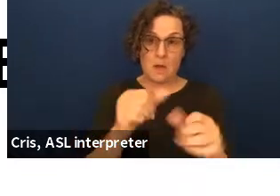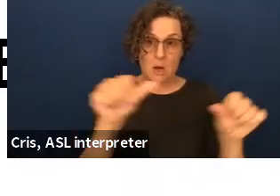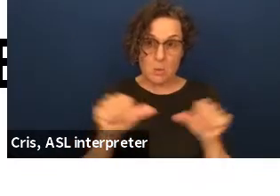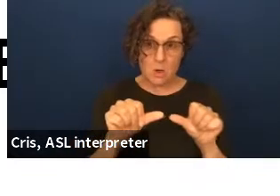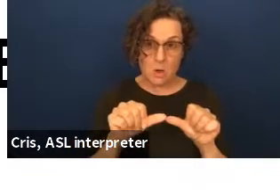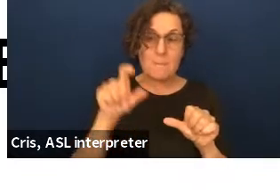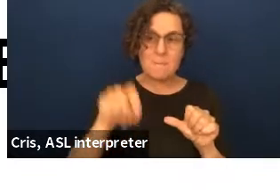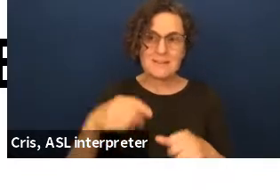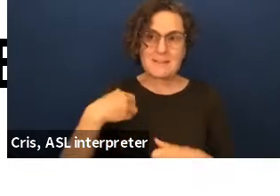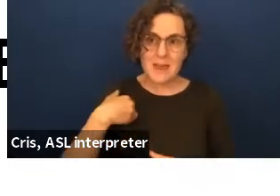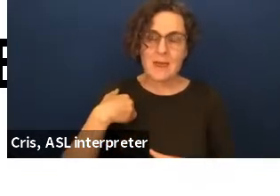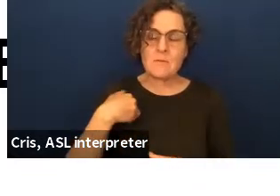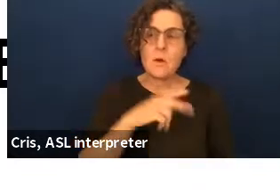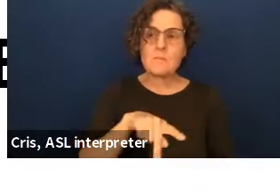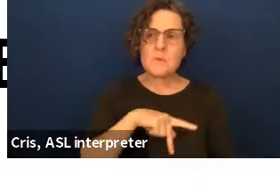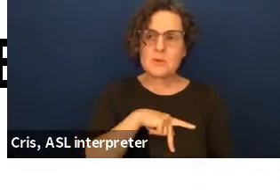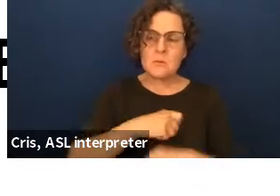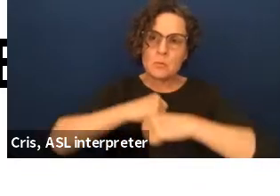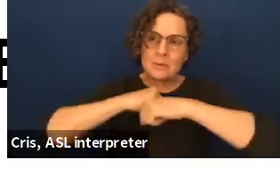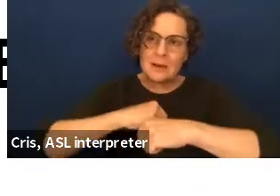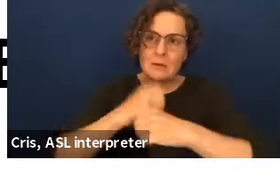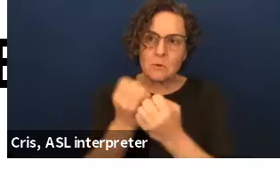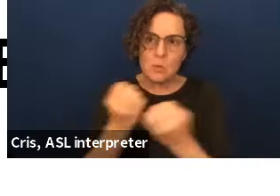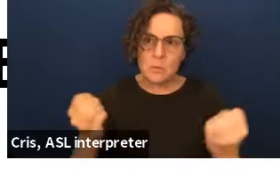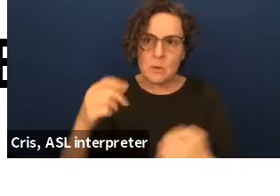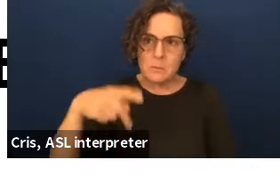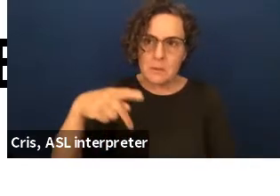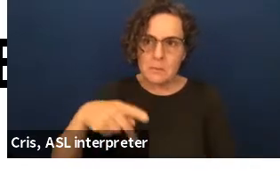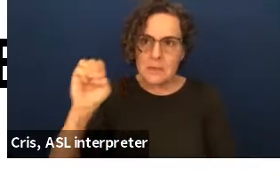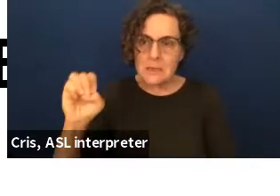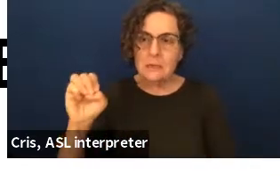personal protective equipment or PPE.